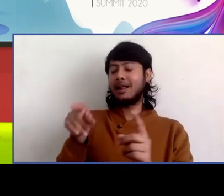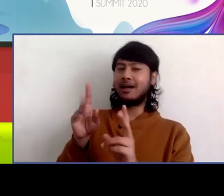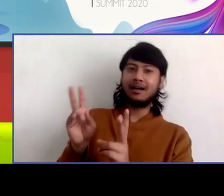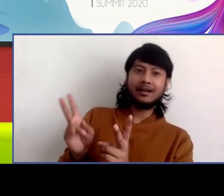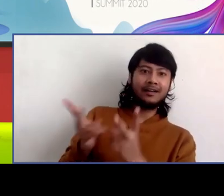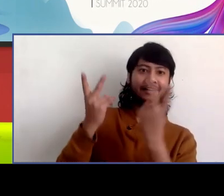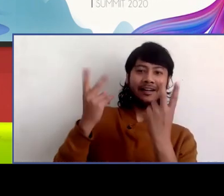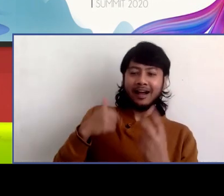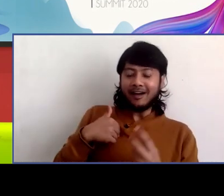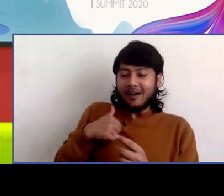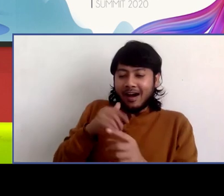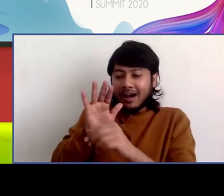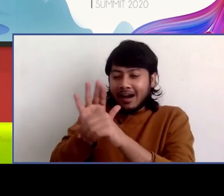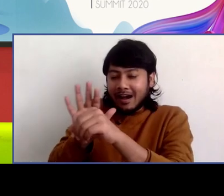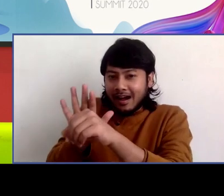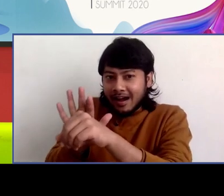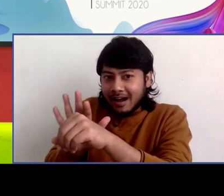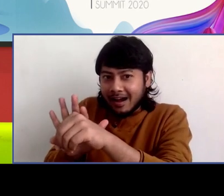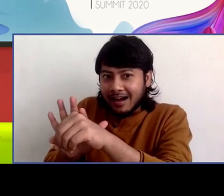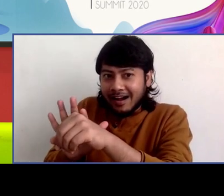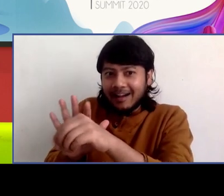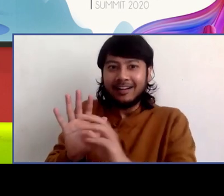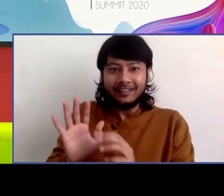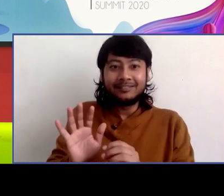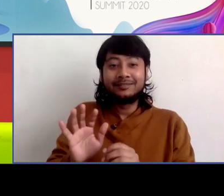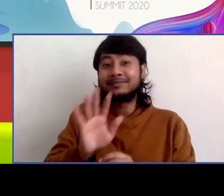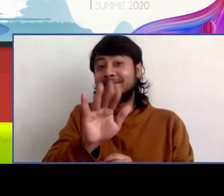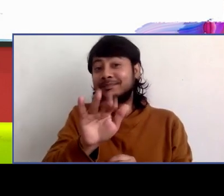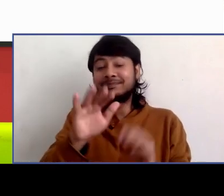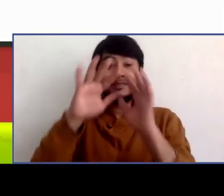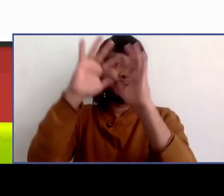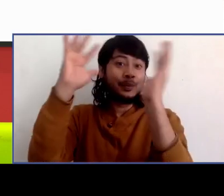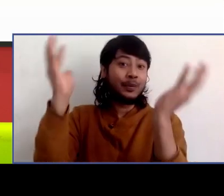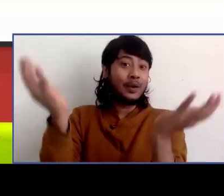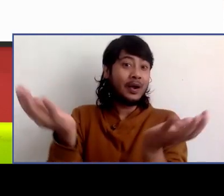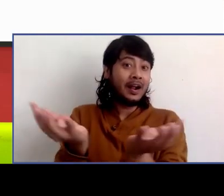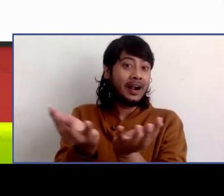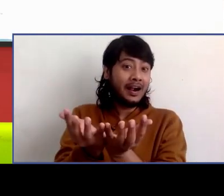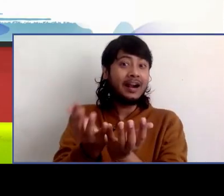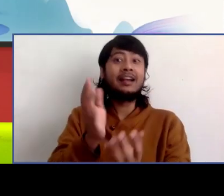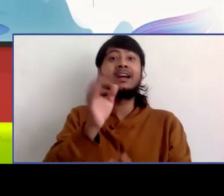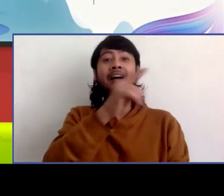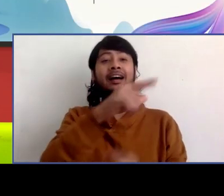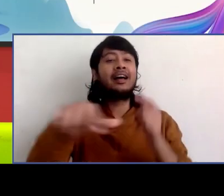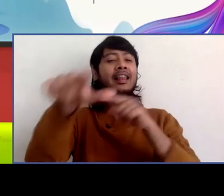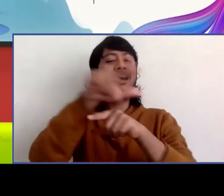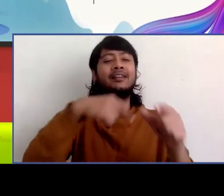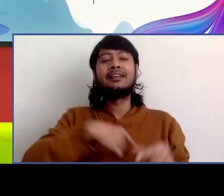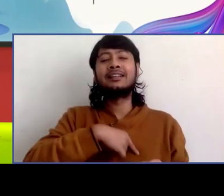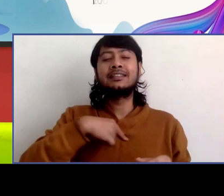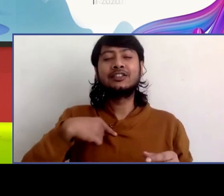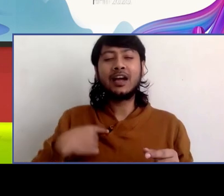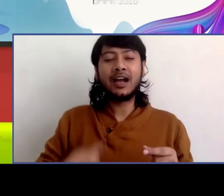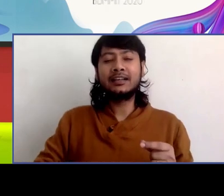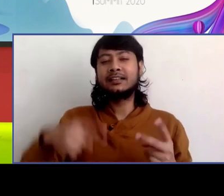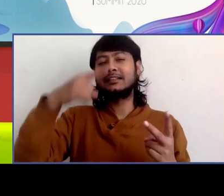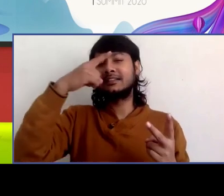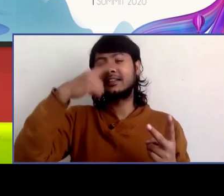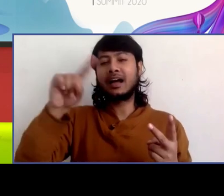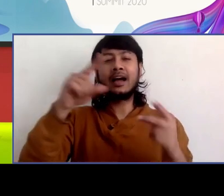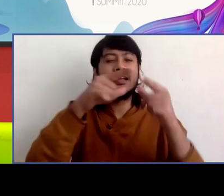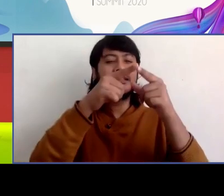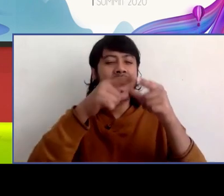touching those leaves, right? And they say in some languages, the old Chinese, Thai, even old Japanese, and